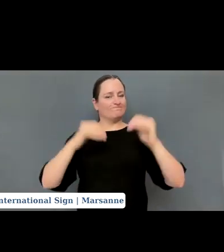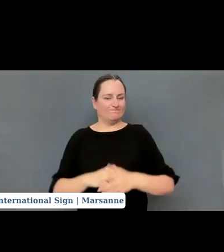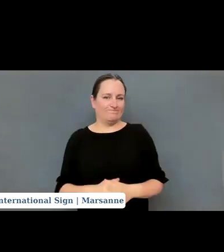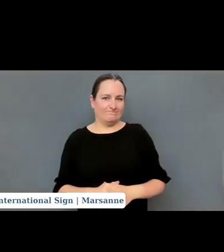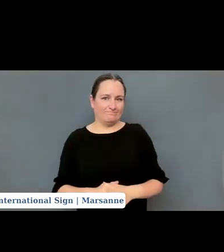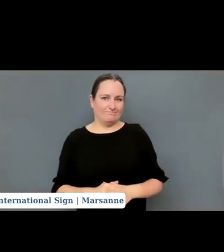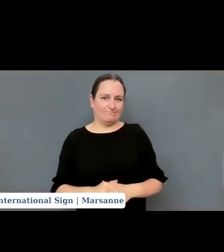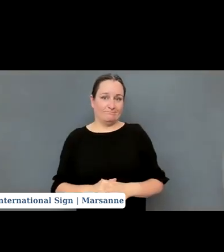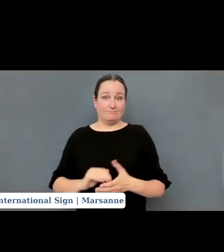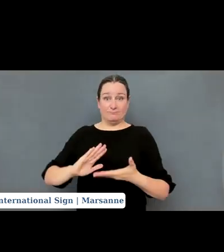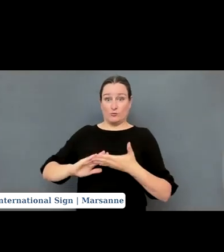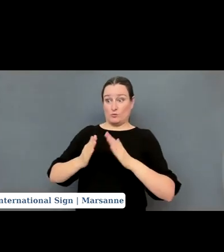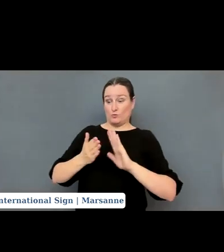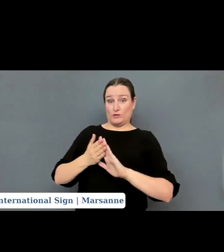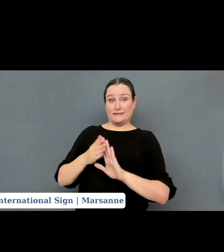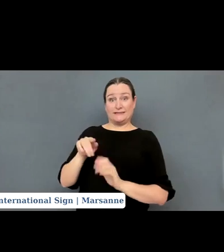call MCE